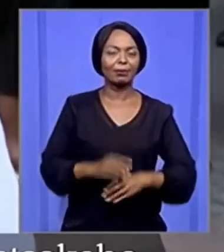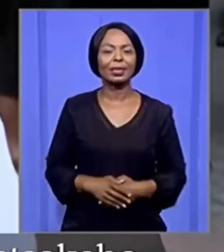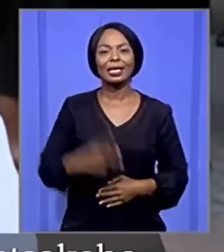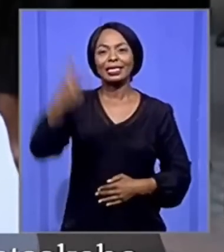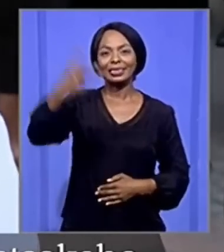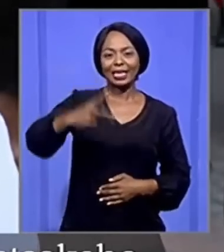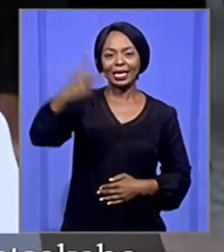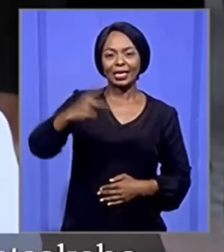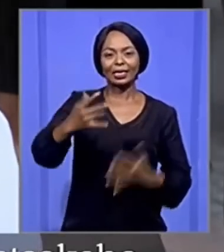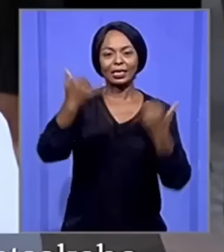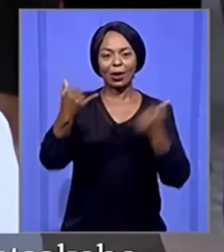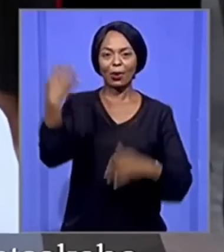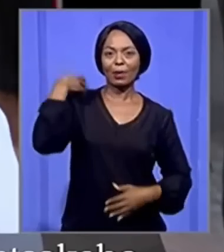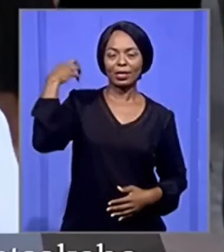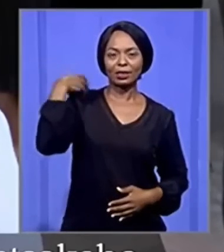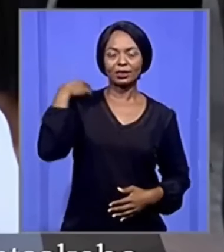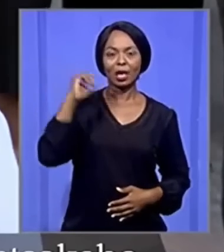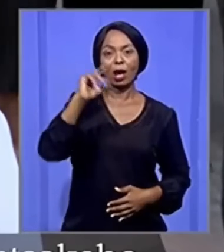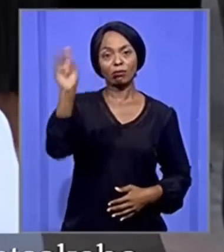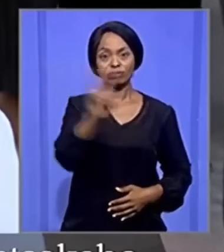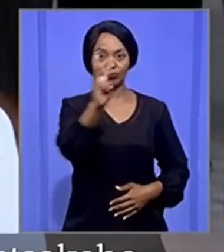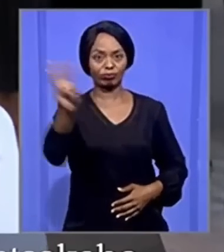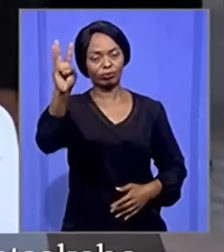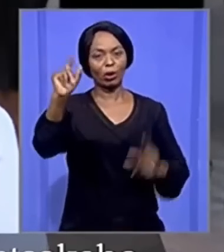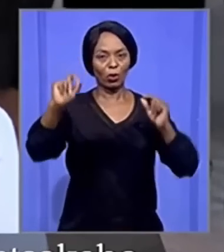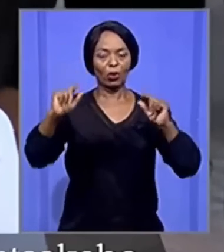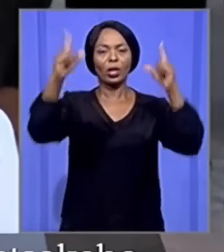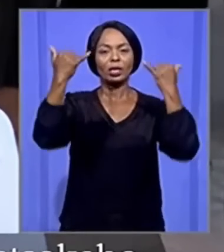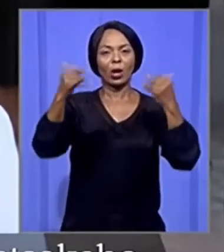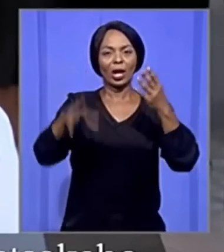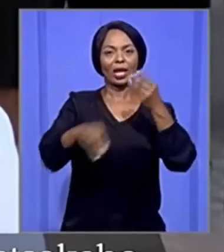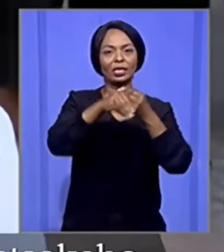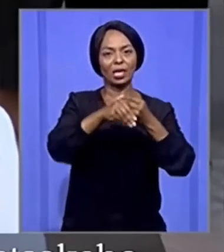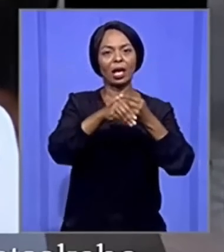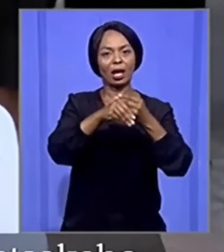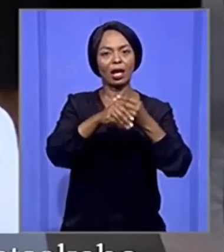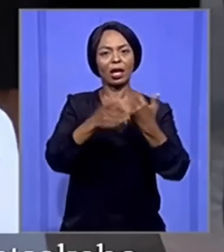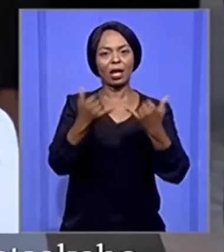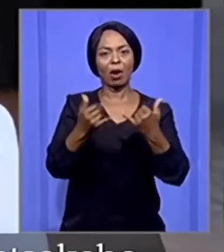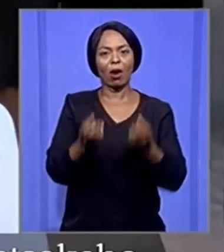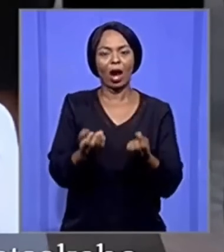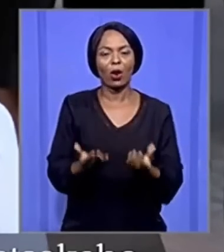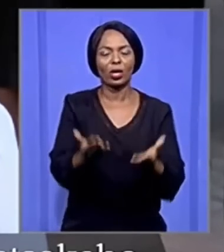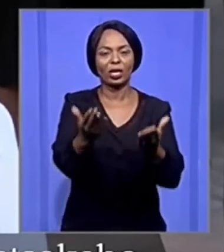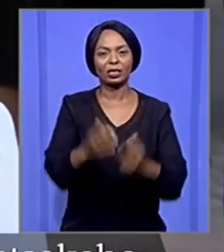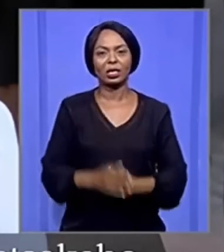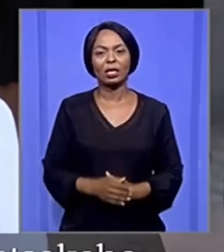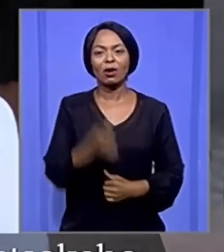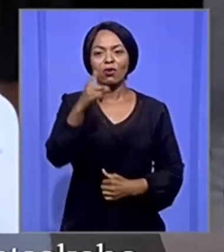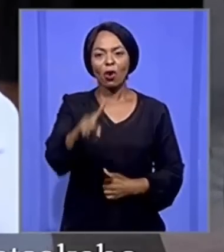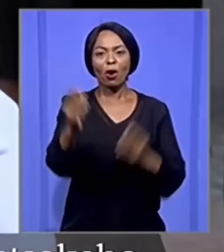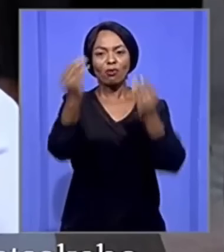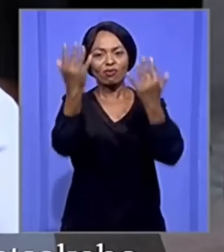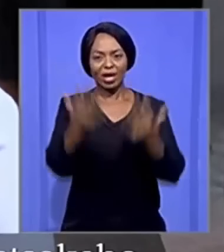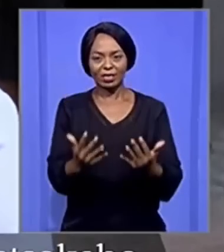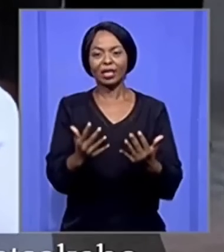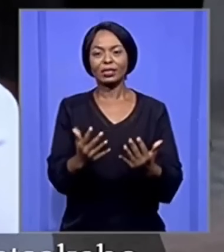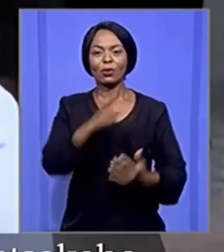secondly, that the minister had heeded caution in terms of the additional allocations that had been brought forward to the budgets in terms